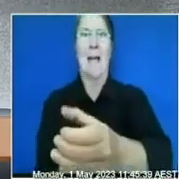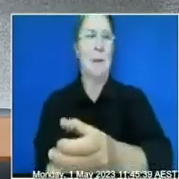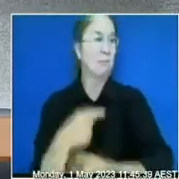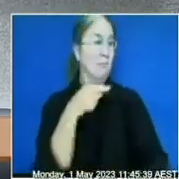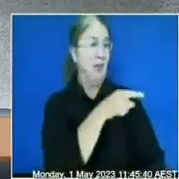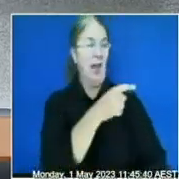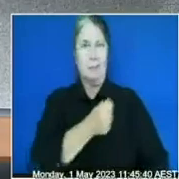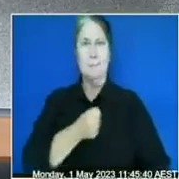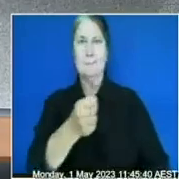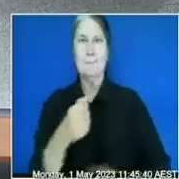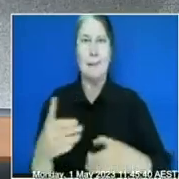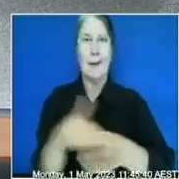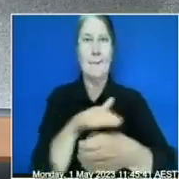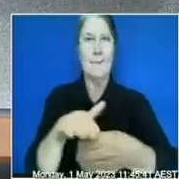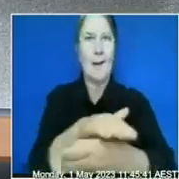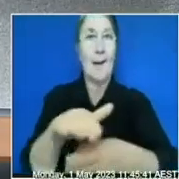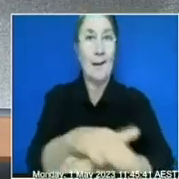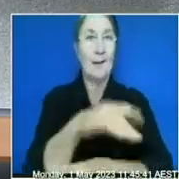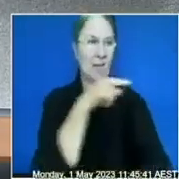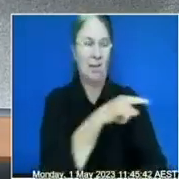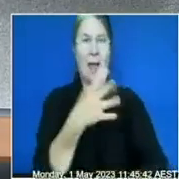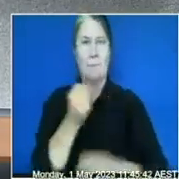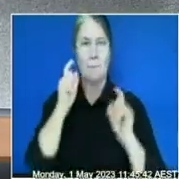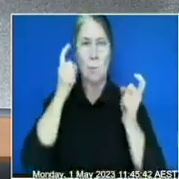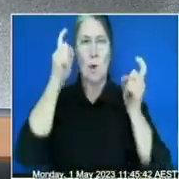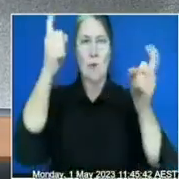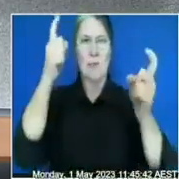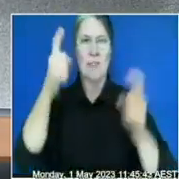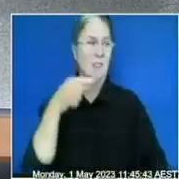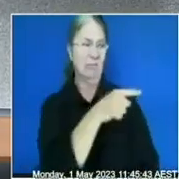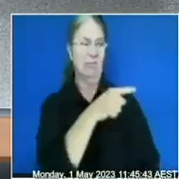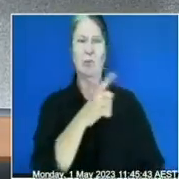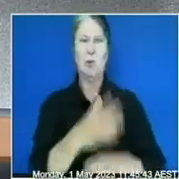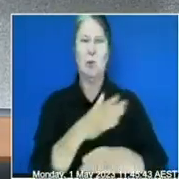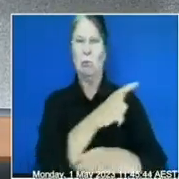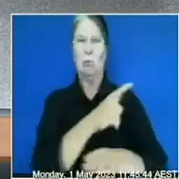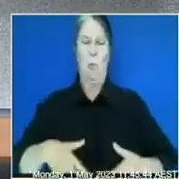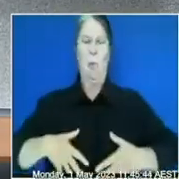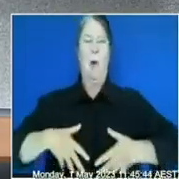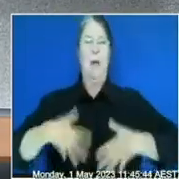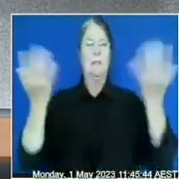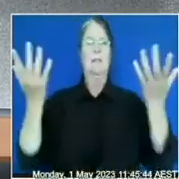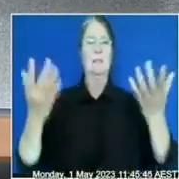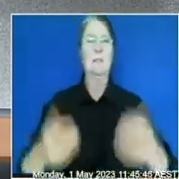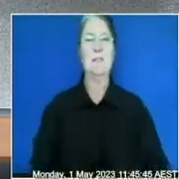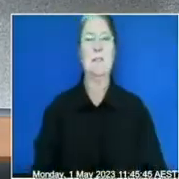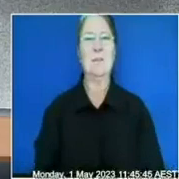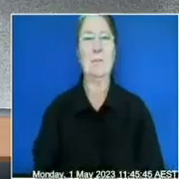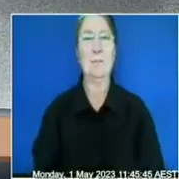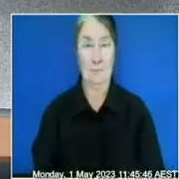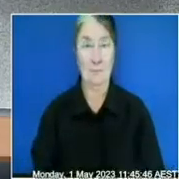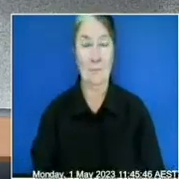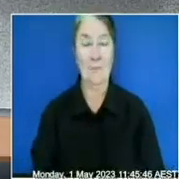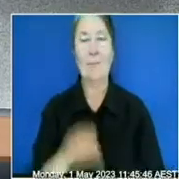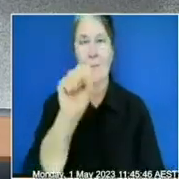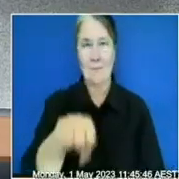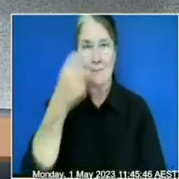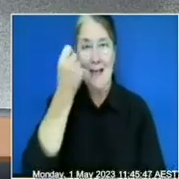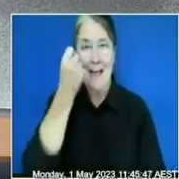I think Victoria Police has expressed on a number of occasions, both internally within government and also publicly,